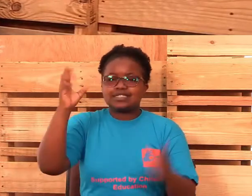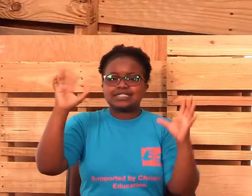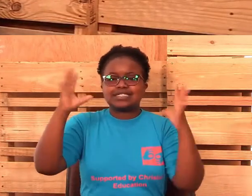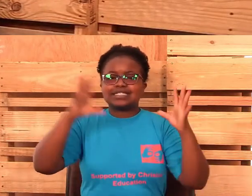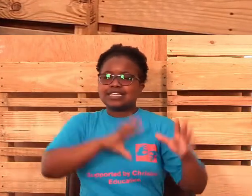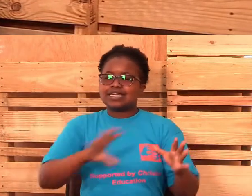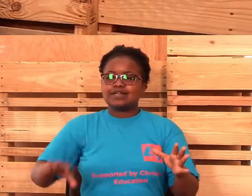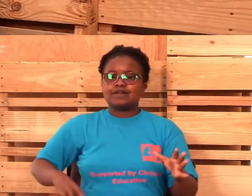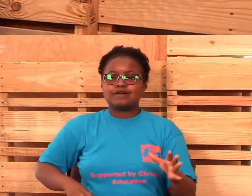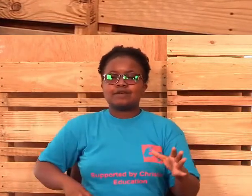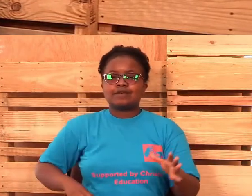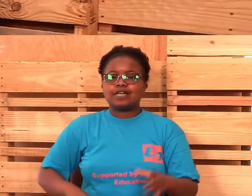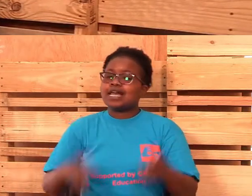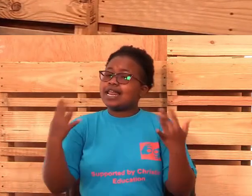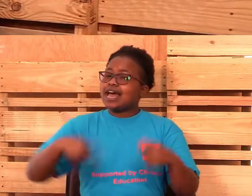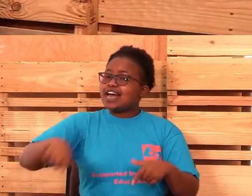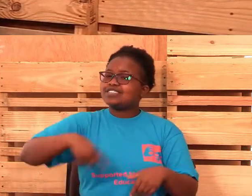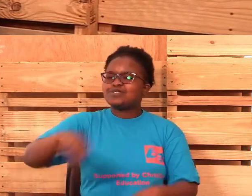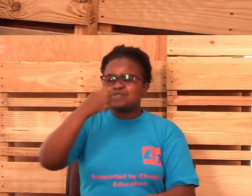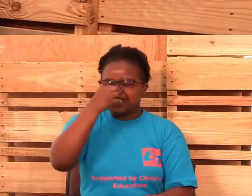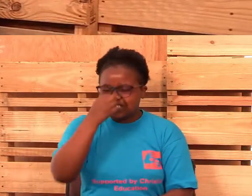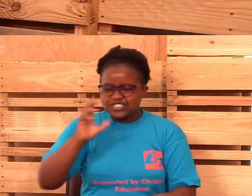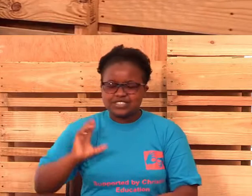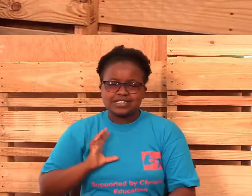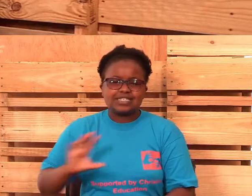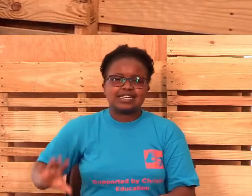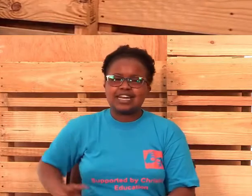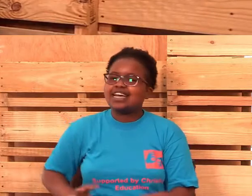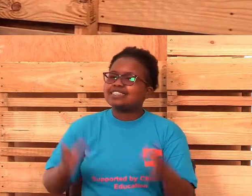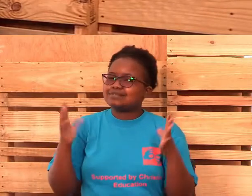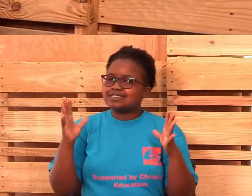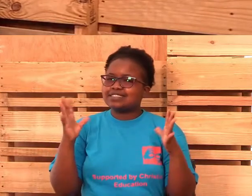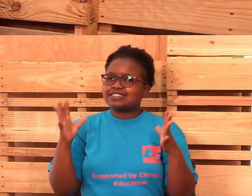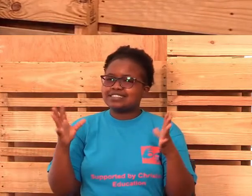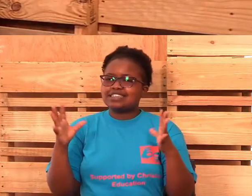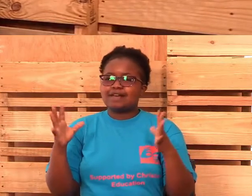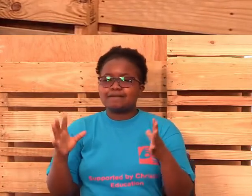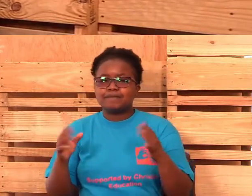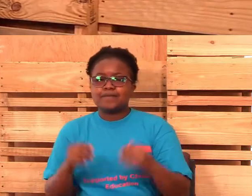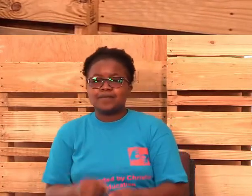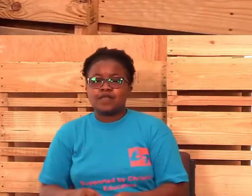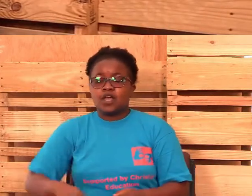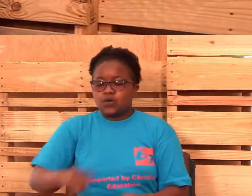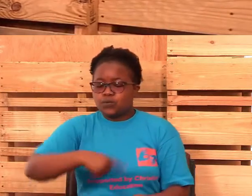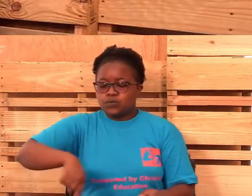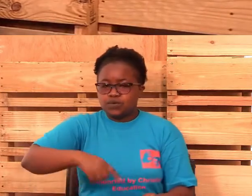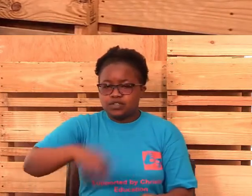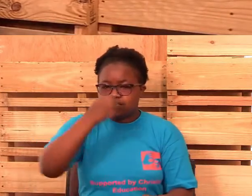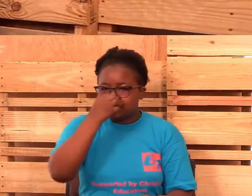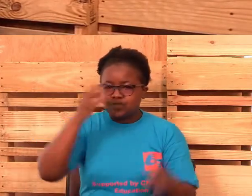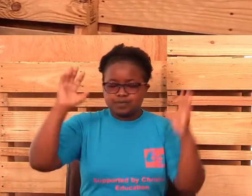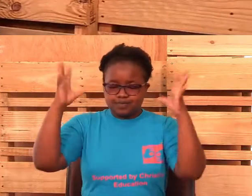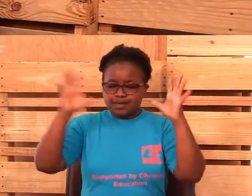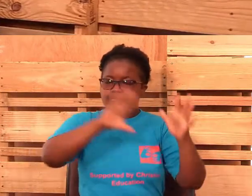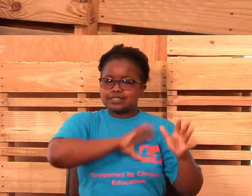Feliz Navidad, Prospero Año, Felicidad. Again.